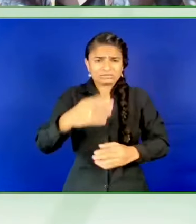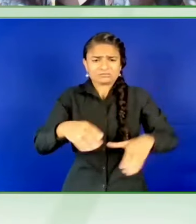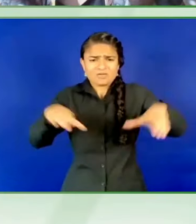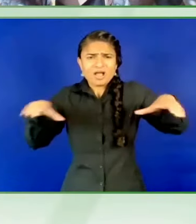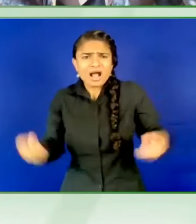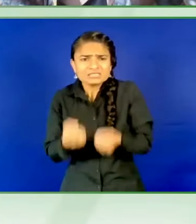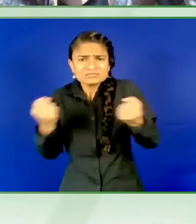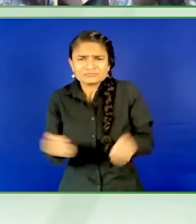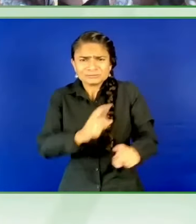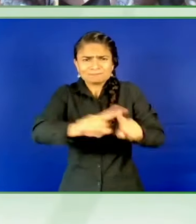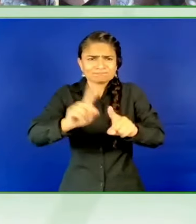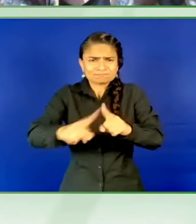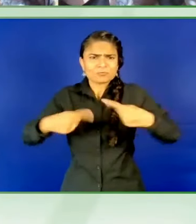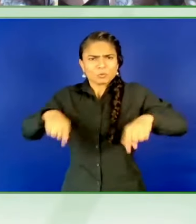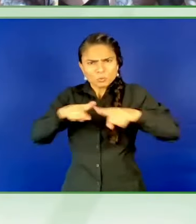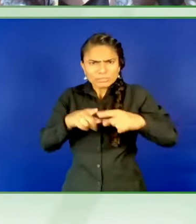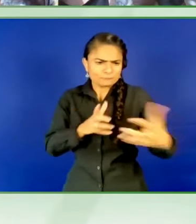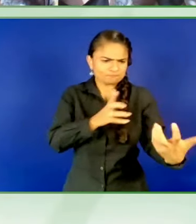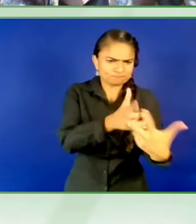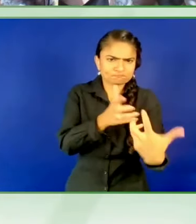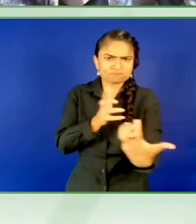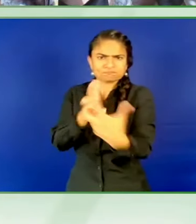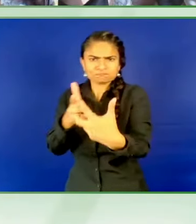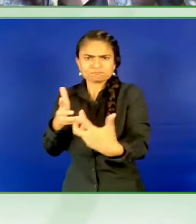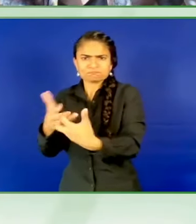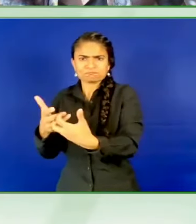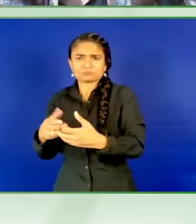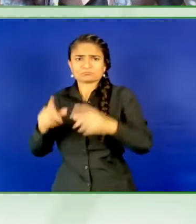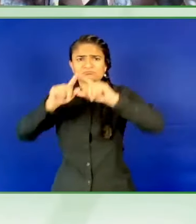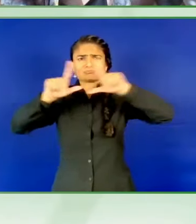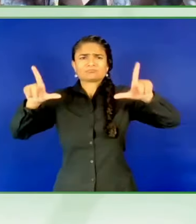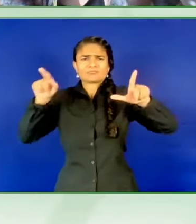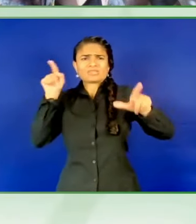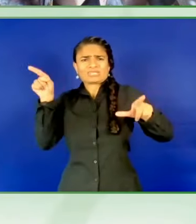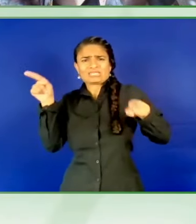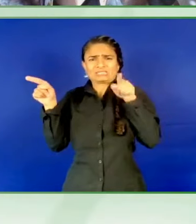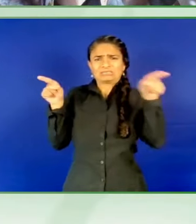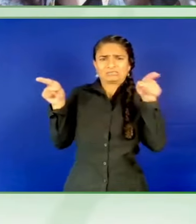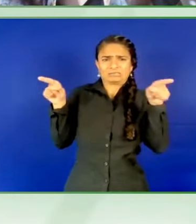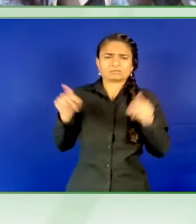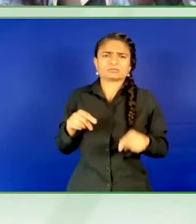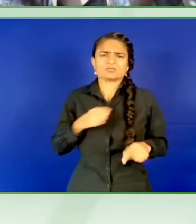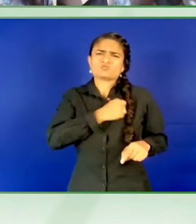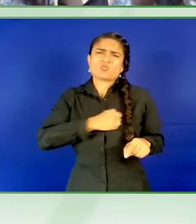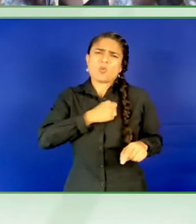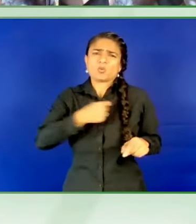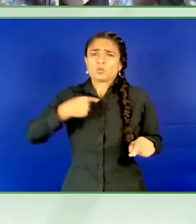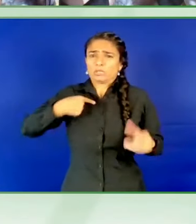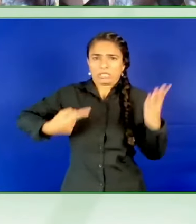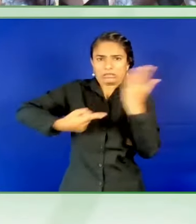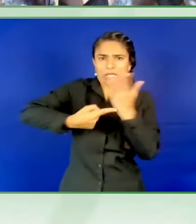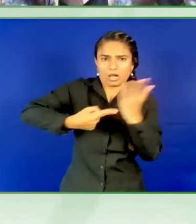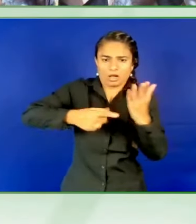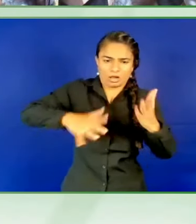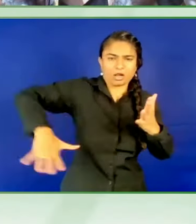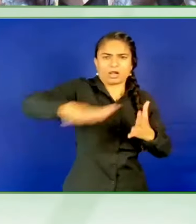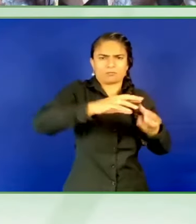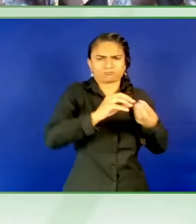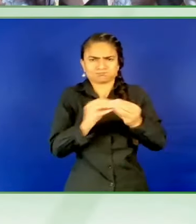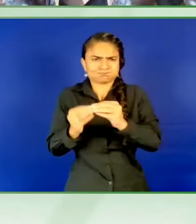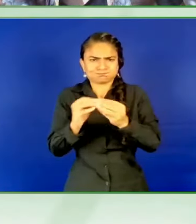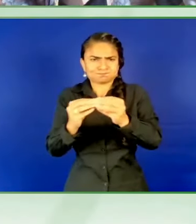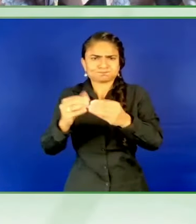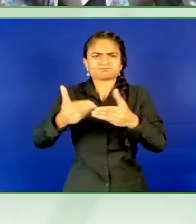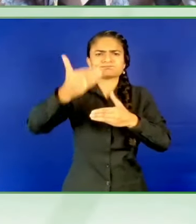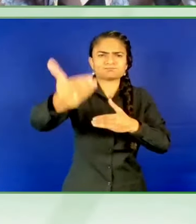of planets. I have used this material even in my classes at the university for students on physics